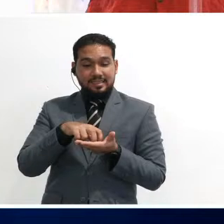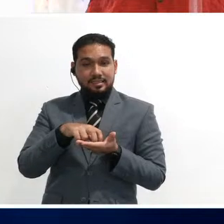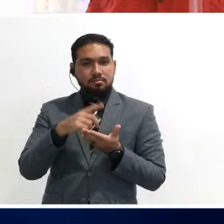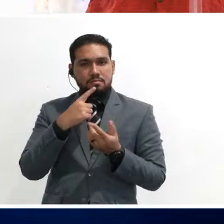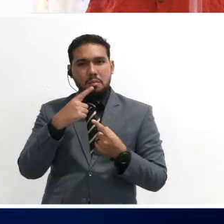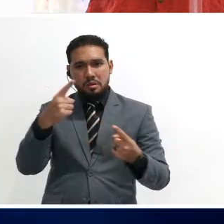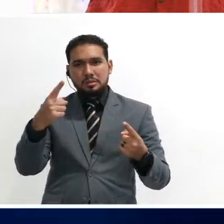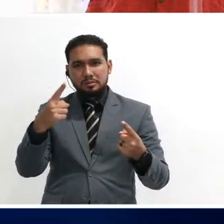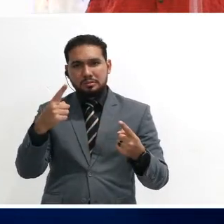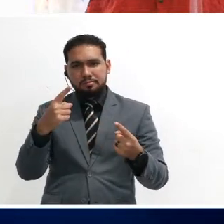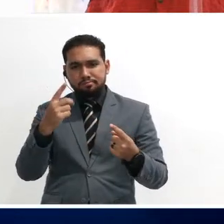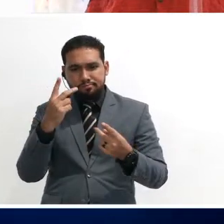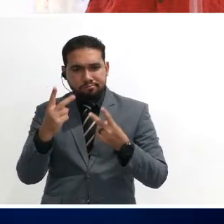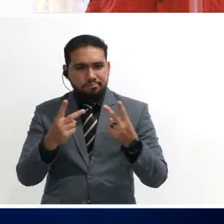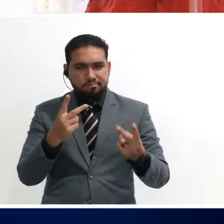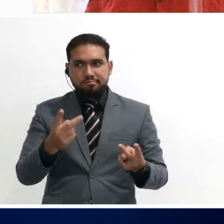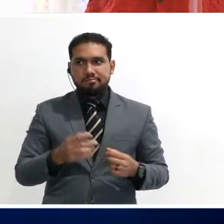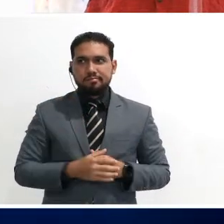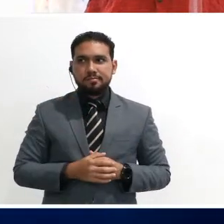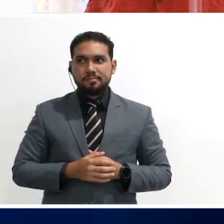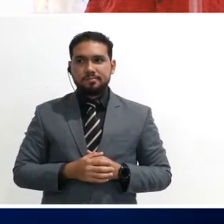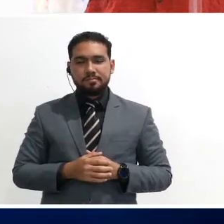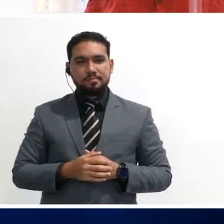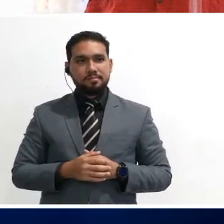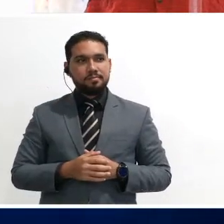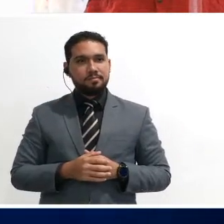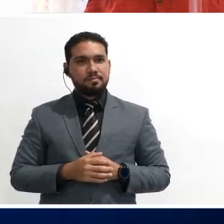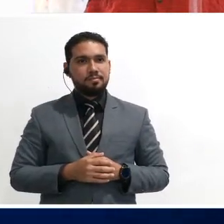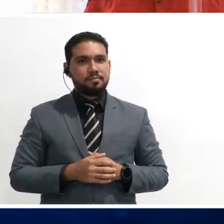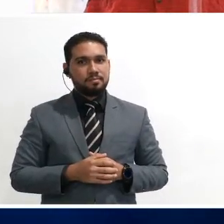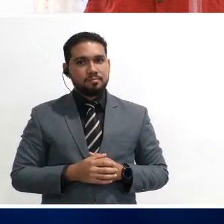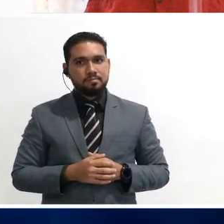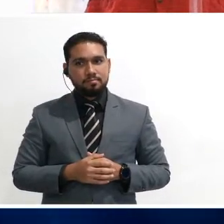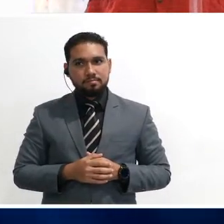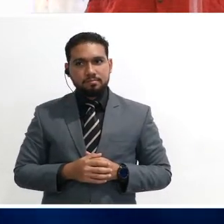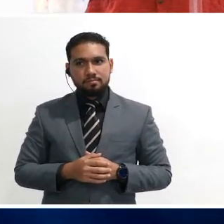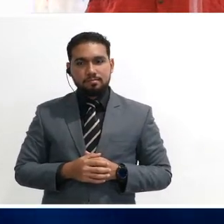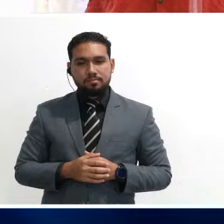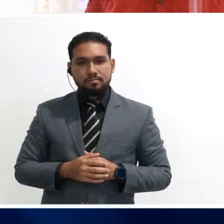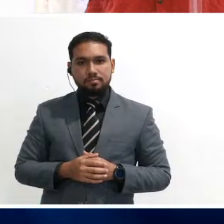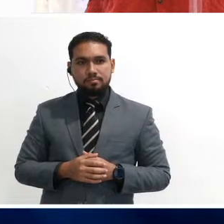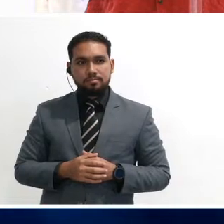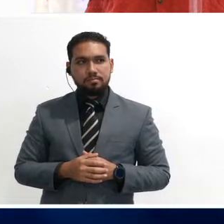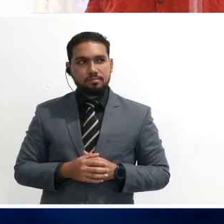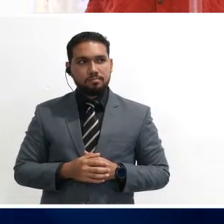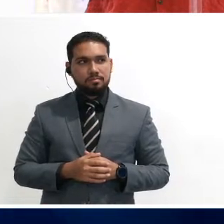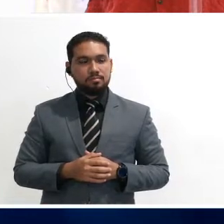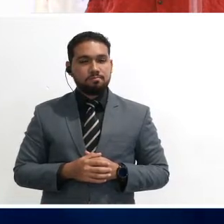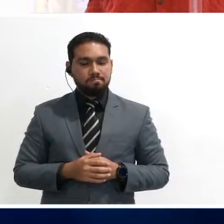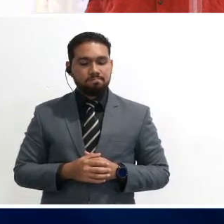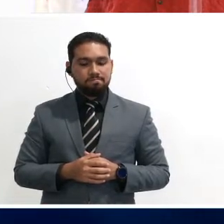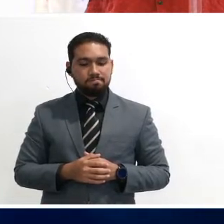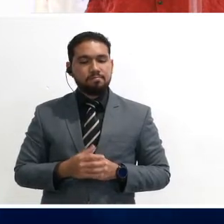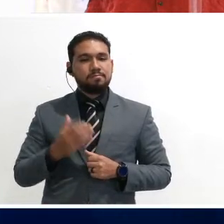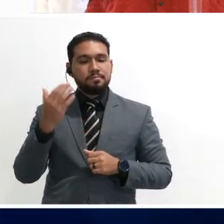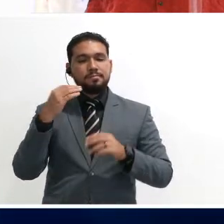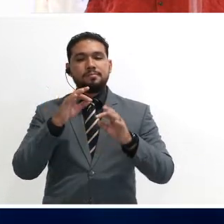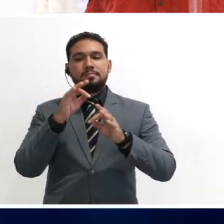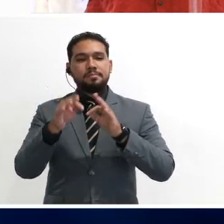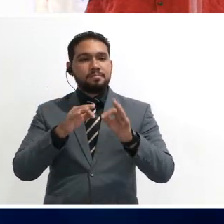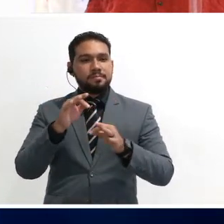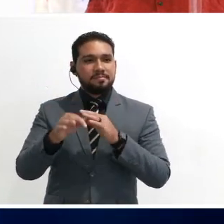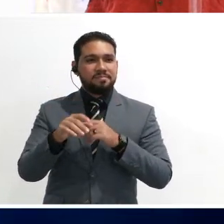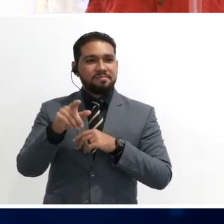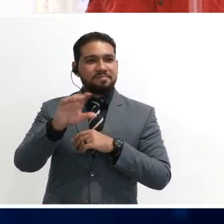So I think I mentioned many of the all the Apple application processors since maybe the iPhone